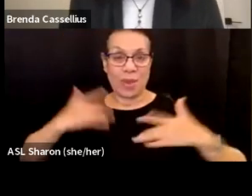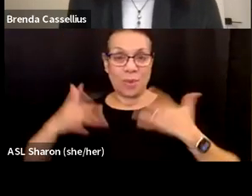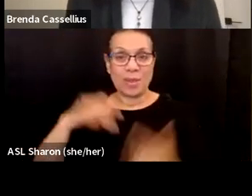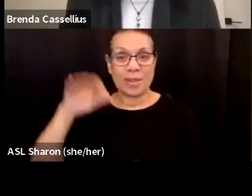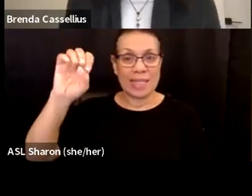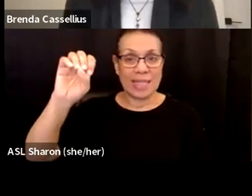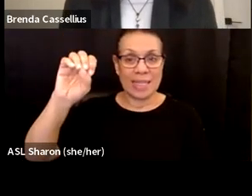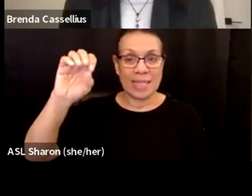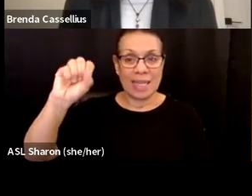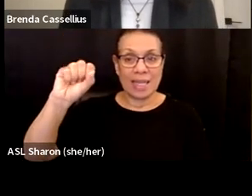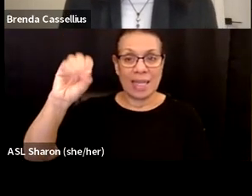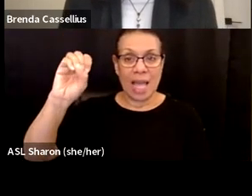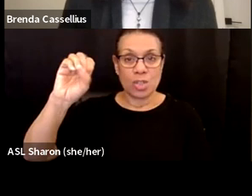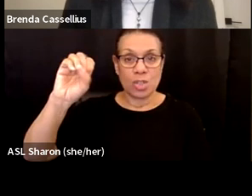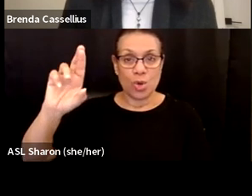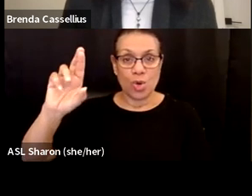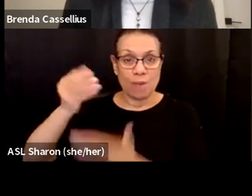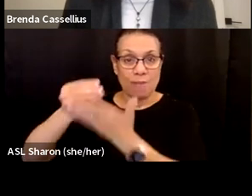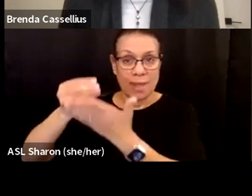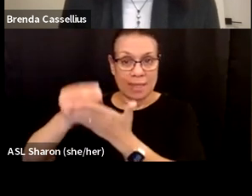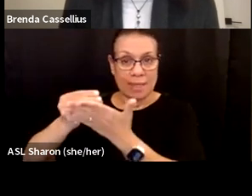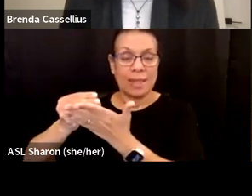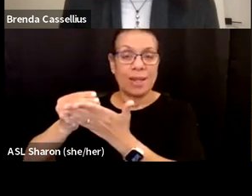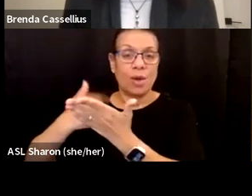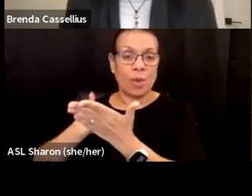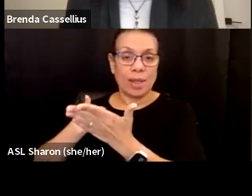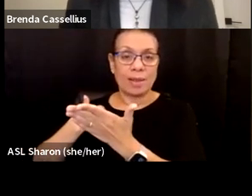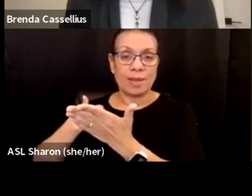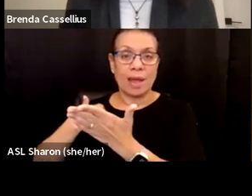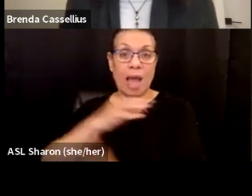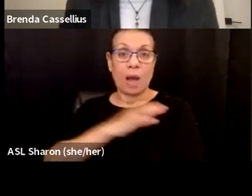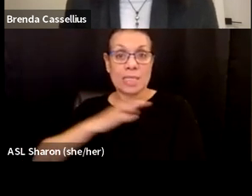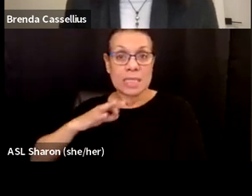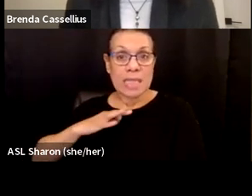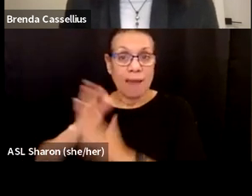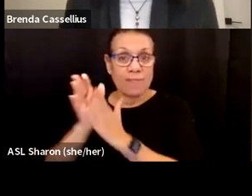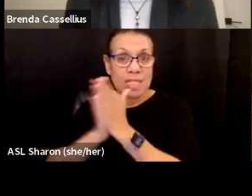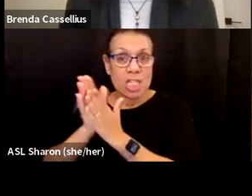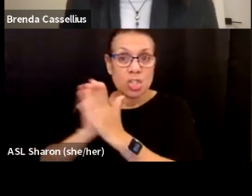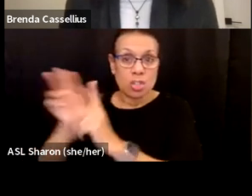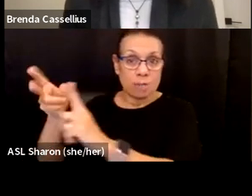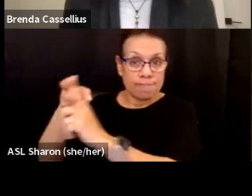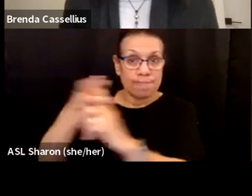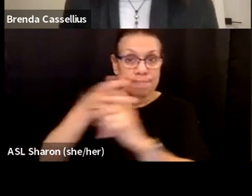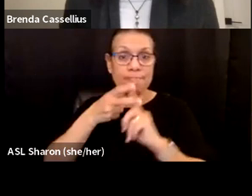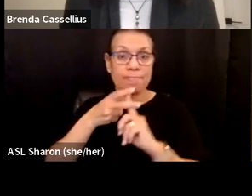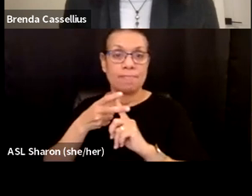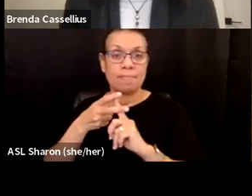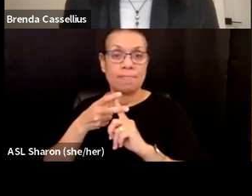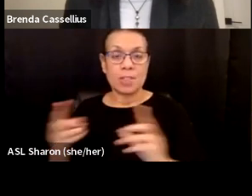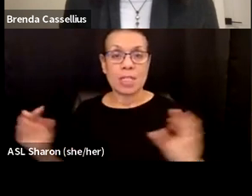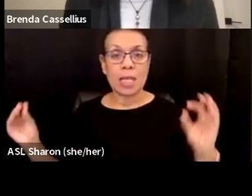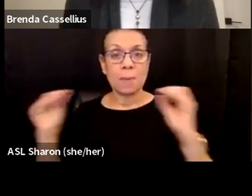funding too in the office of recruitment and cultivation and our our staffing initiative that we're doing right now to try to get